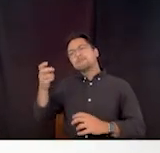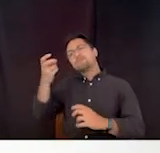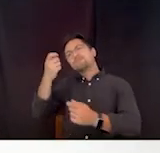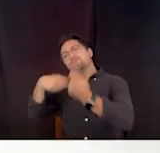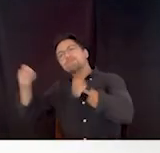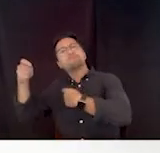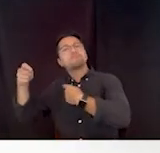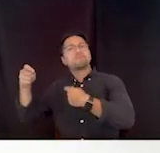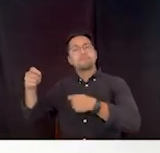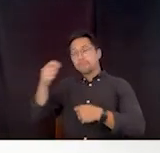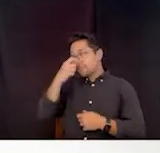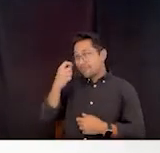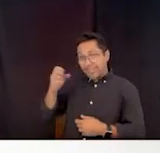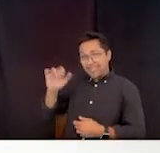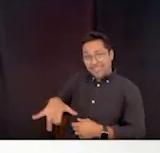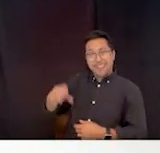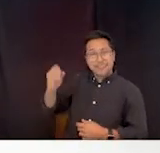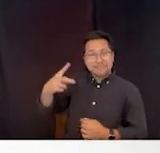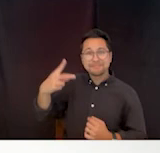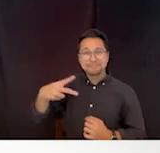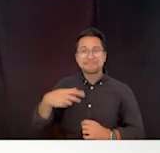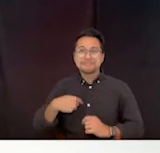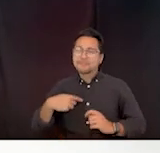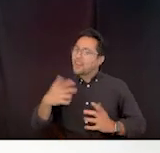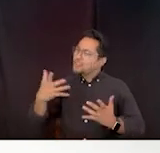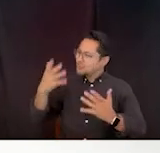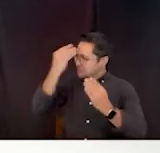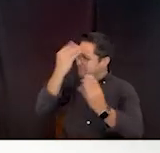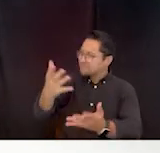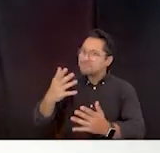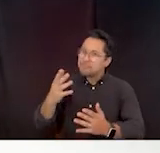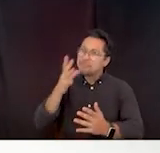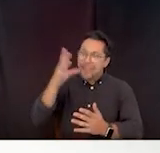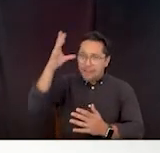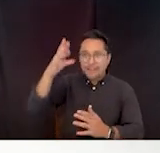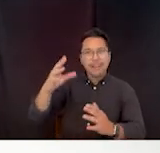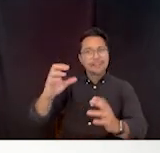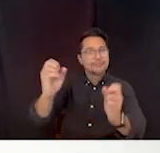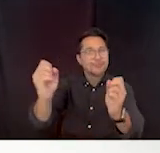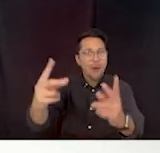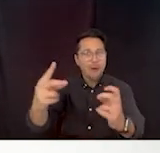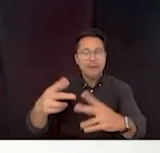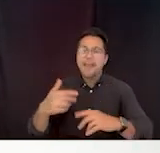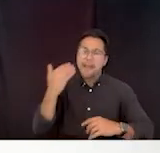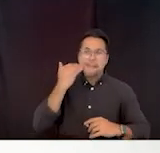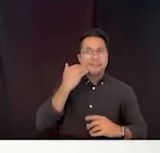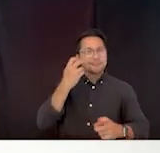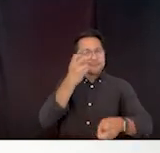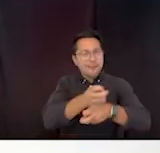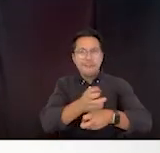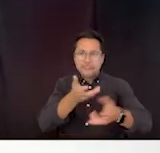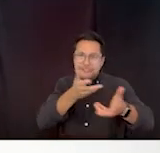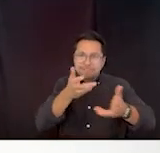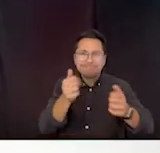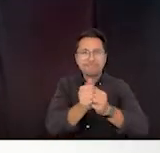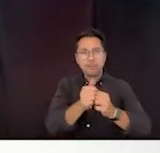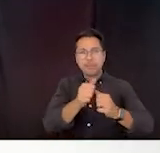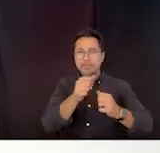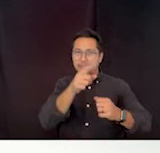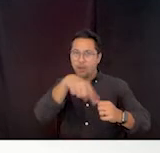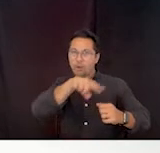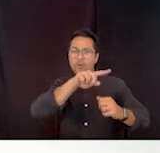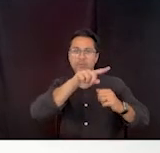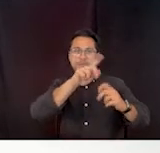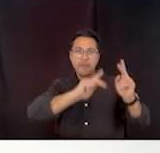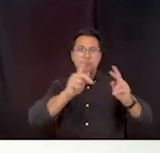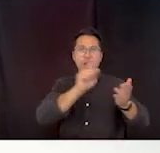It's okay to do that. And I just like to give parents some grace with that, because I know it's really hard when you're working with these people on a weekly basis. You're